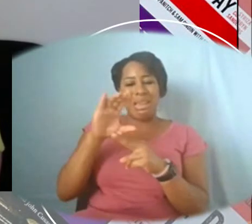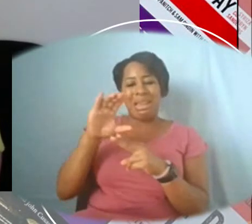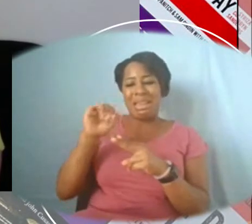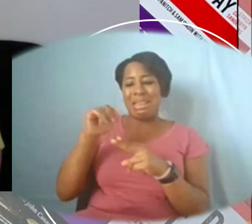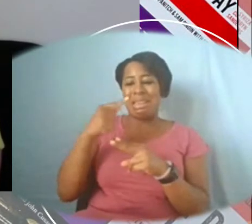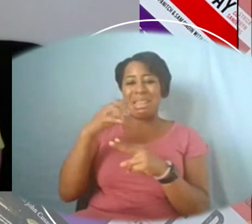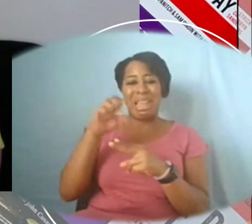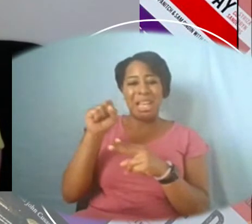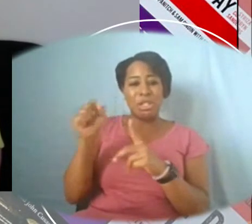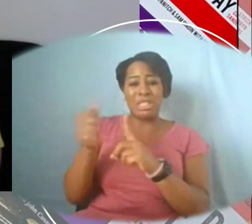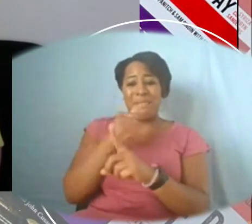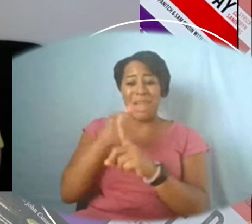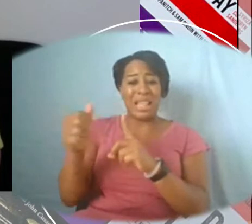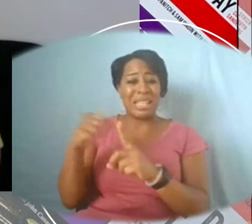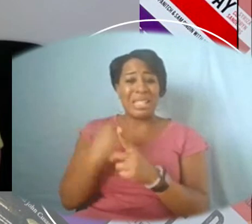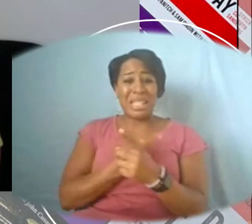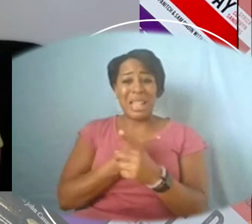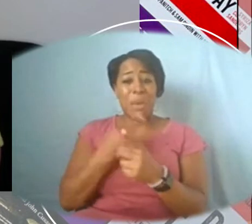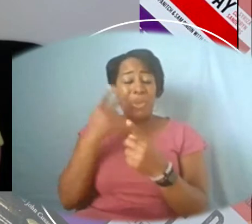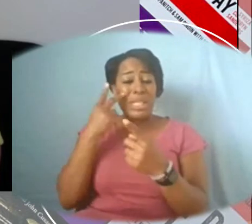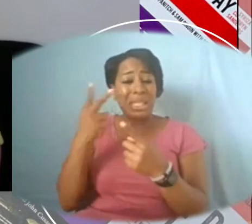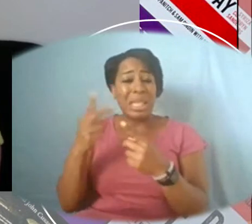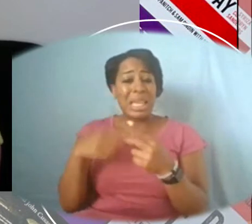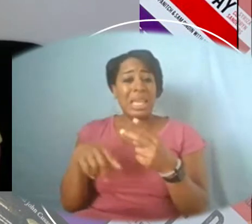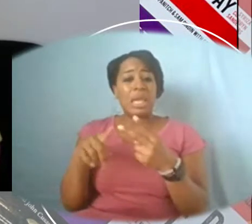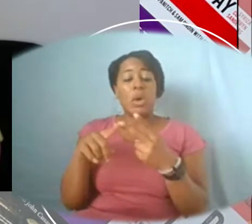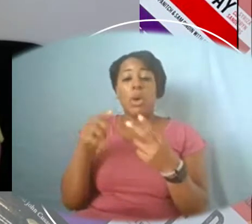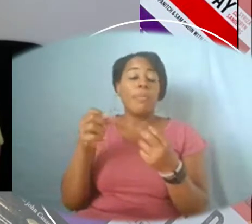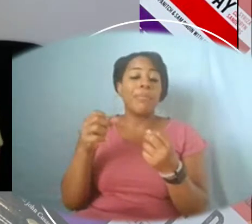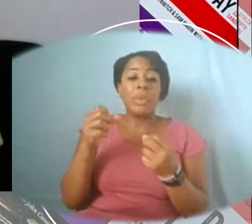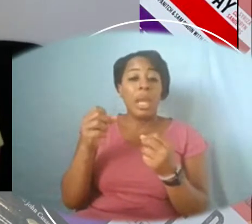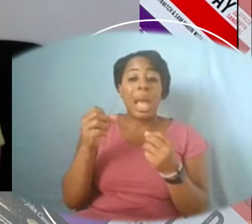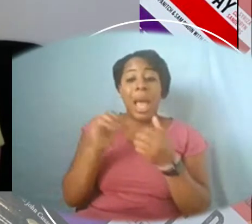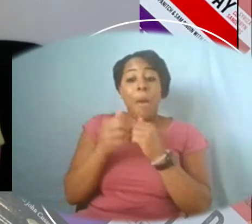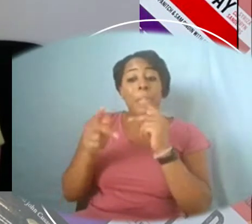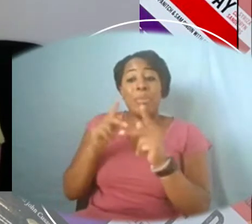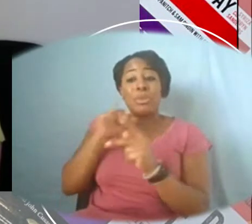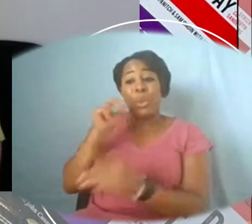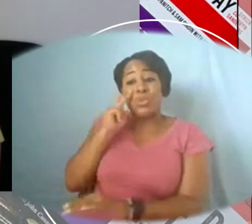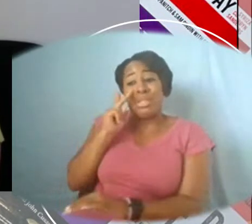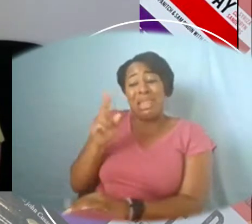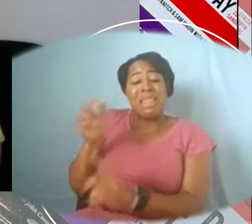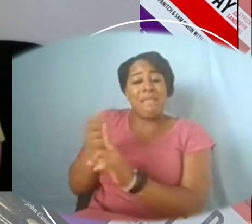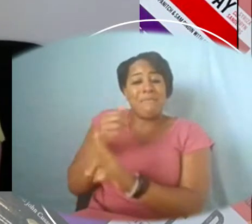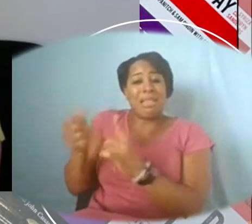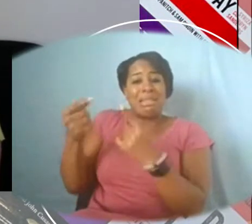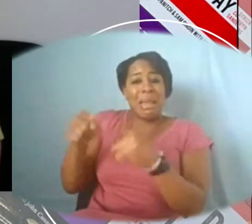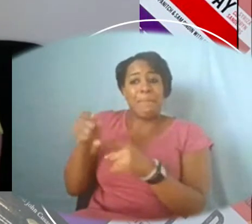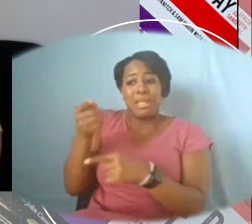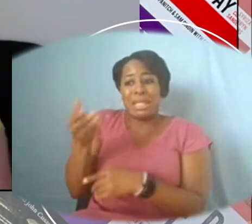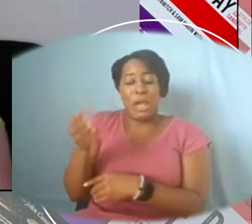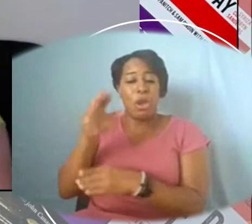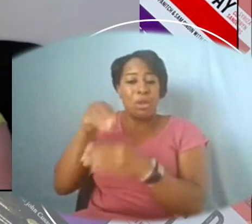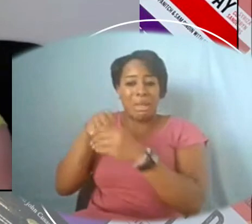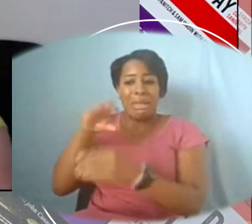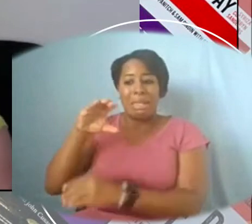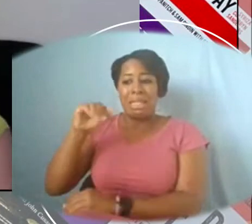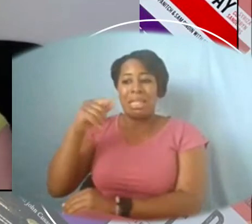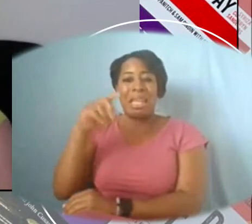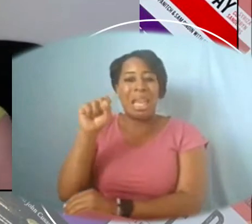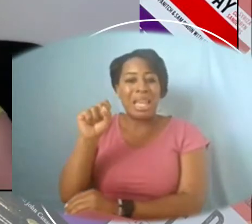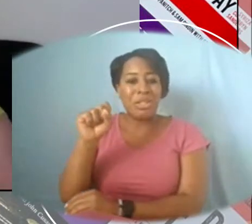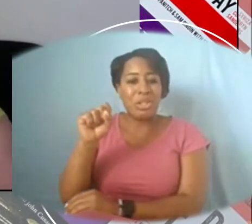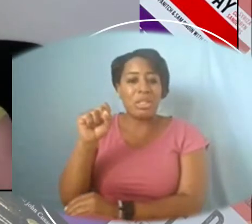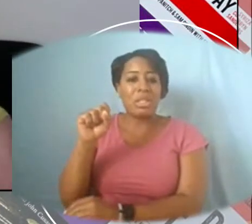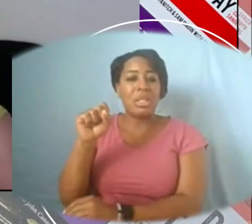the lack of witnesses to that violence, right? It already does away. Cages already do a